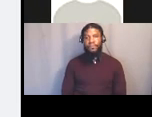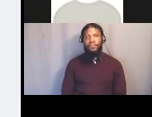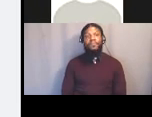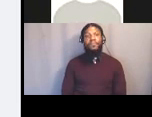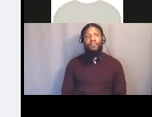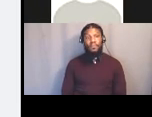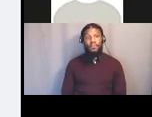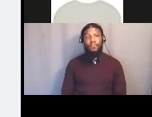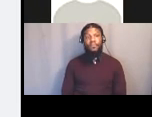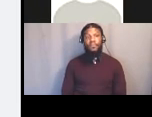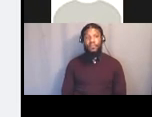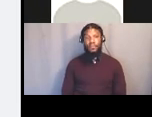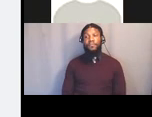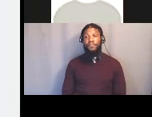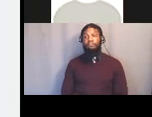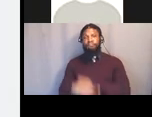Non-punitive.